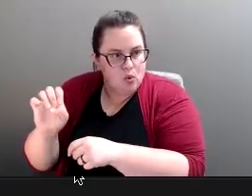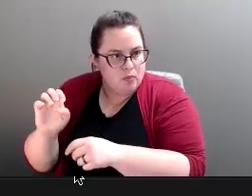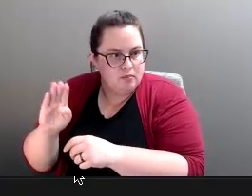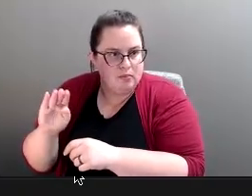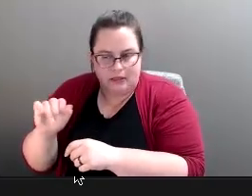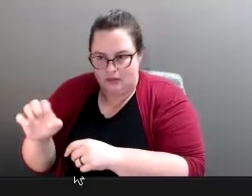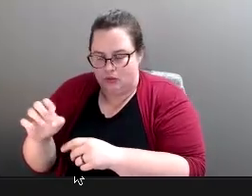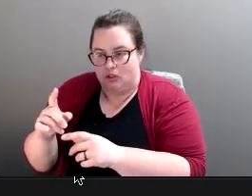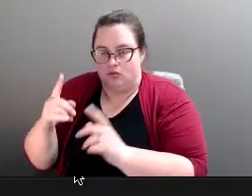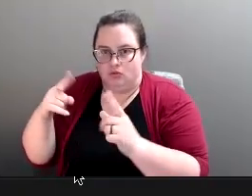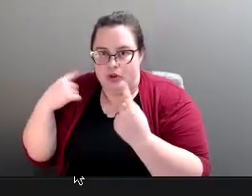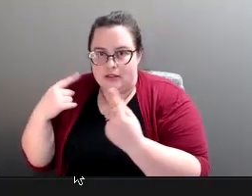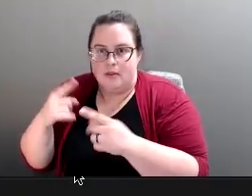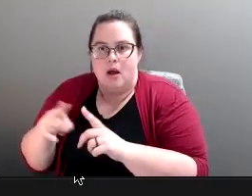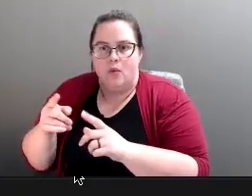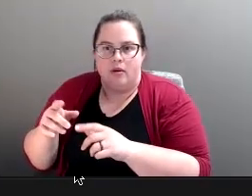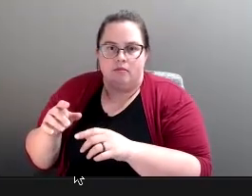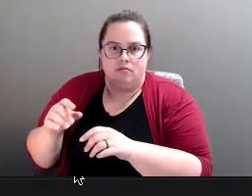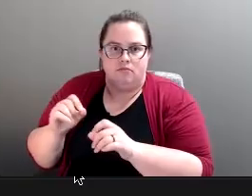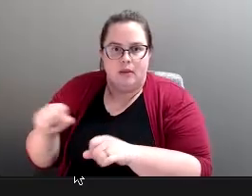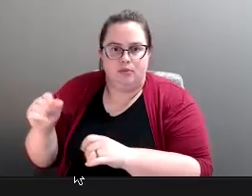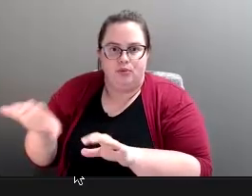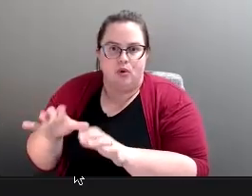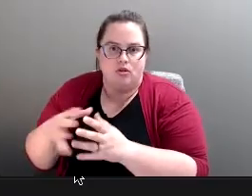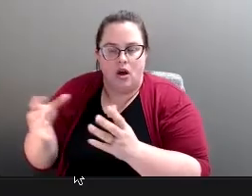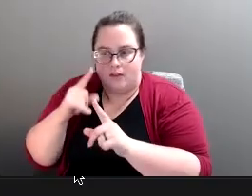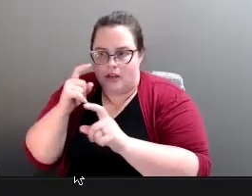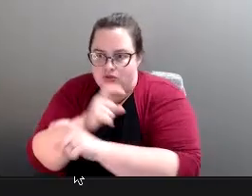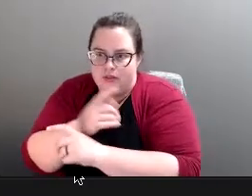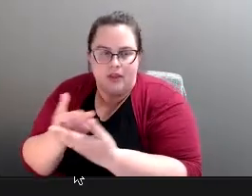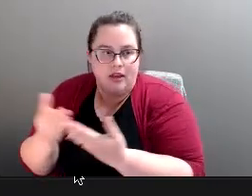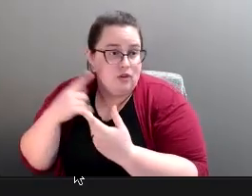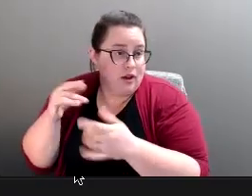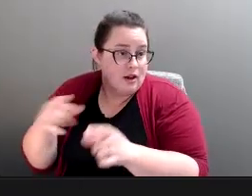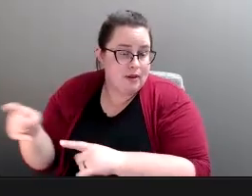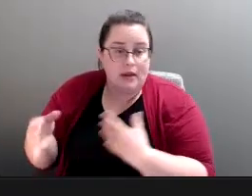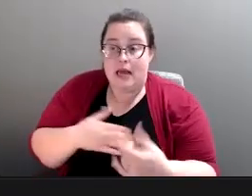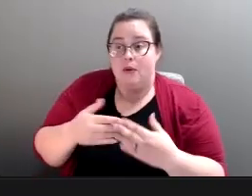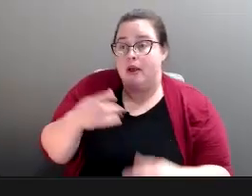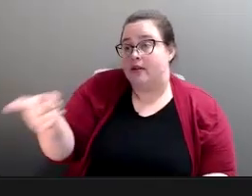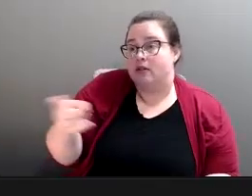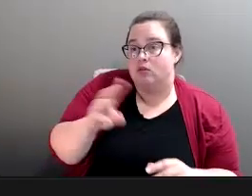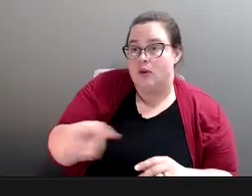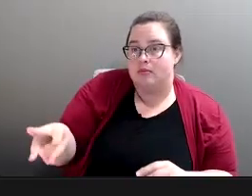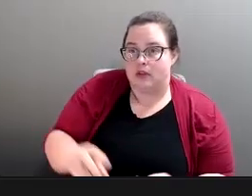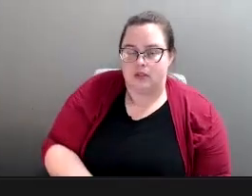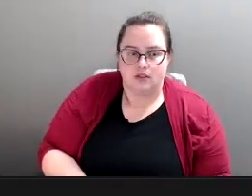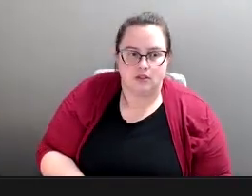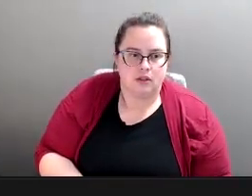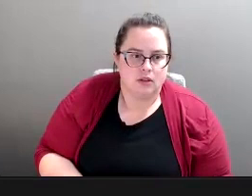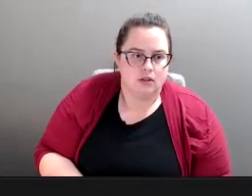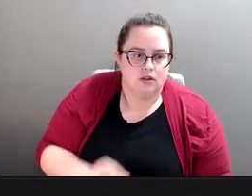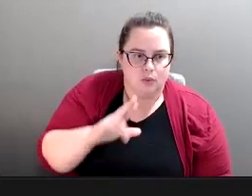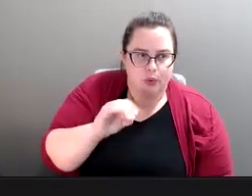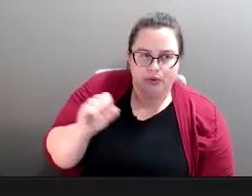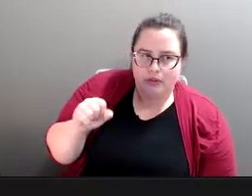but we've managed to do a lot of like really intricate things to get that done. But anyways, here's the website. Let's Yeah, kind of we move got two into